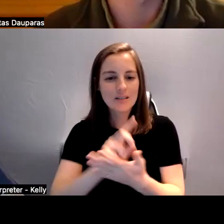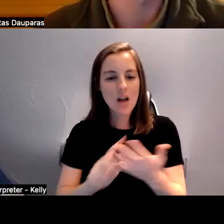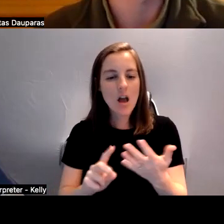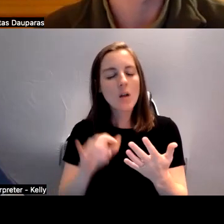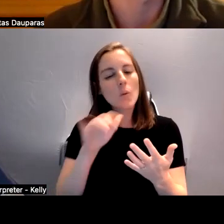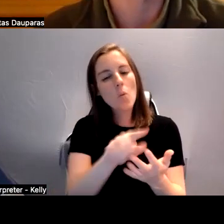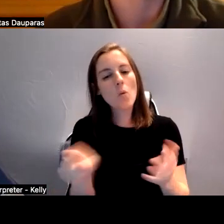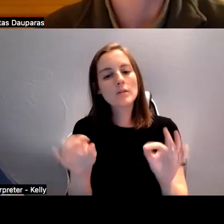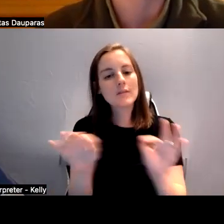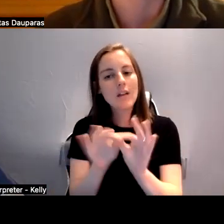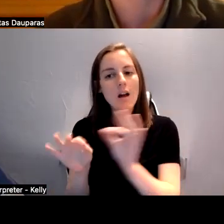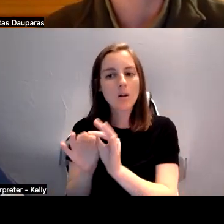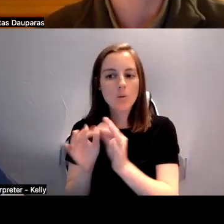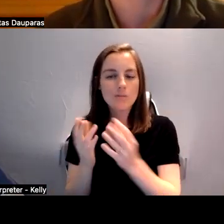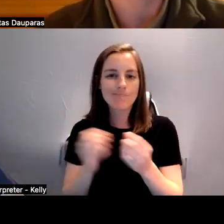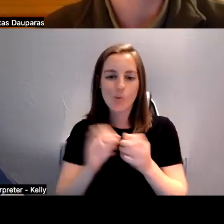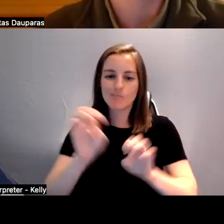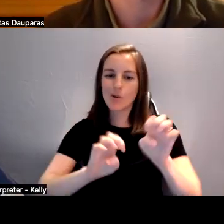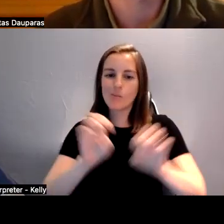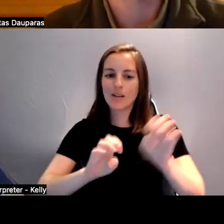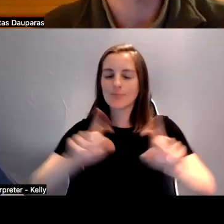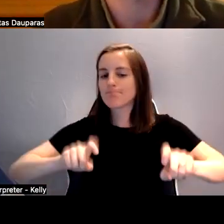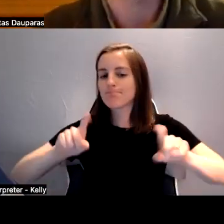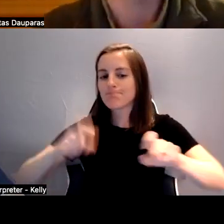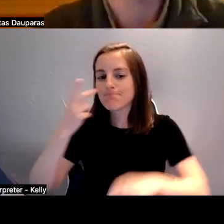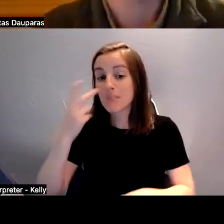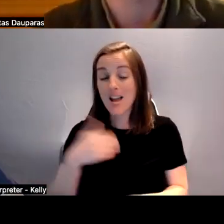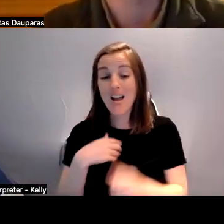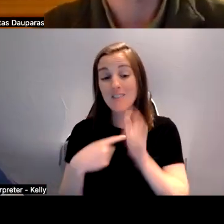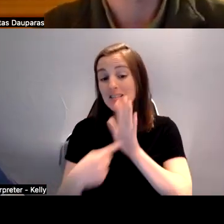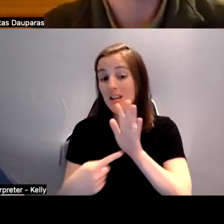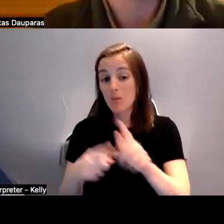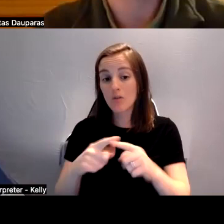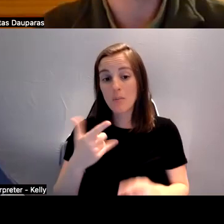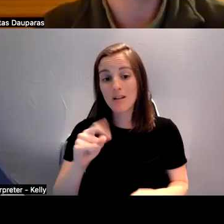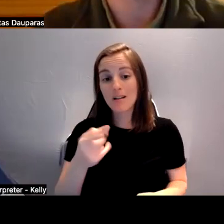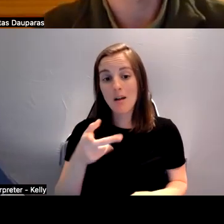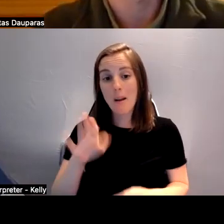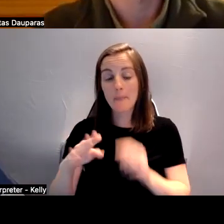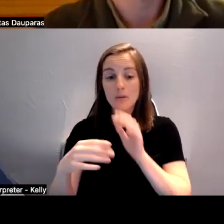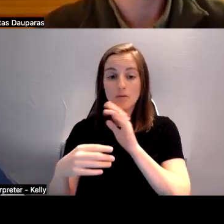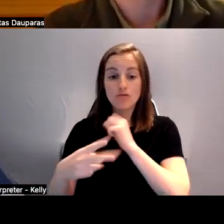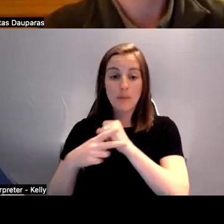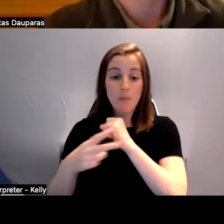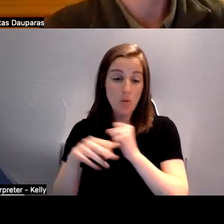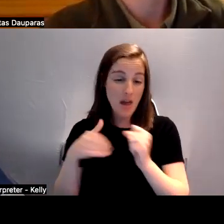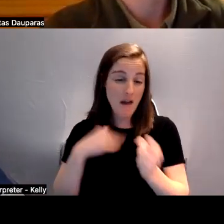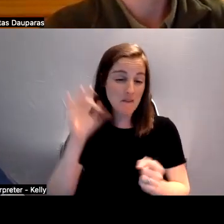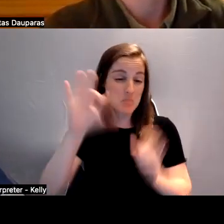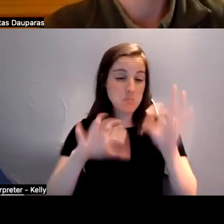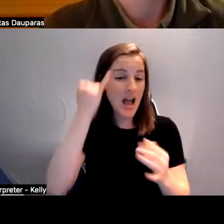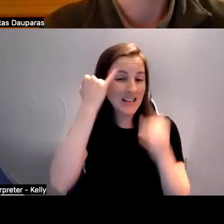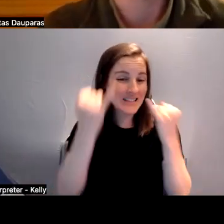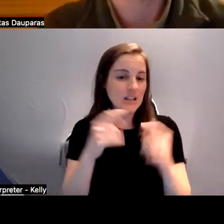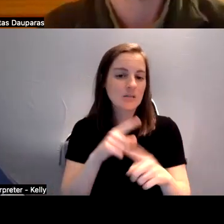are more just like experimental. I think there's an example in the GitHub repo that is suggesting some values, but otherwise probably some error